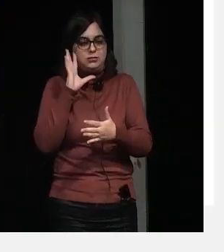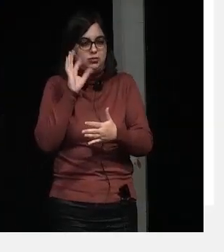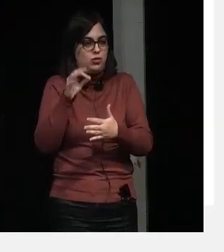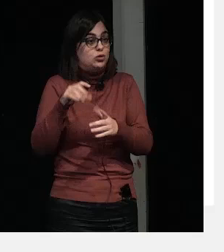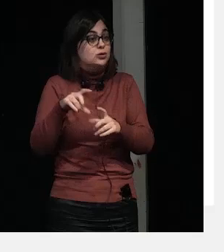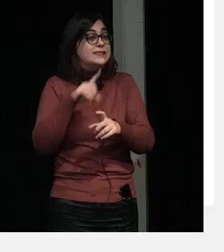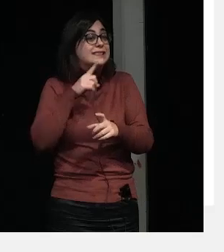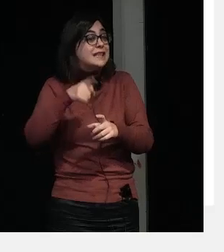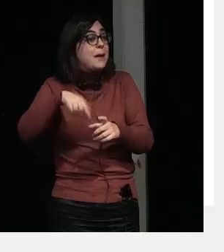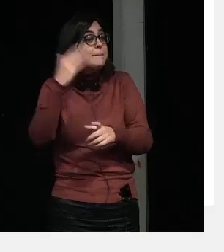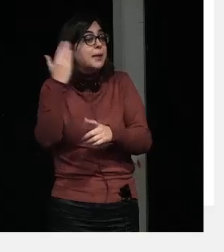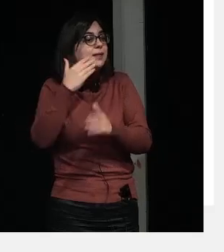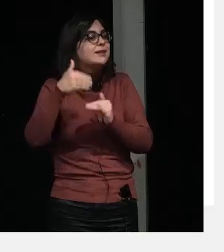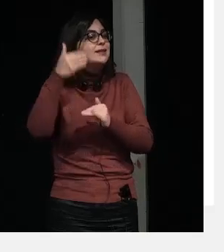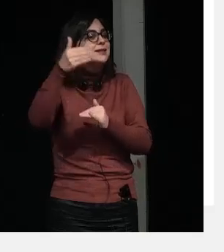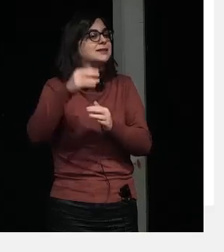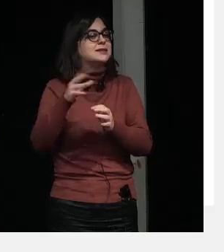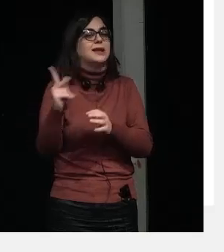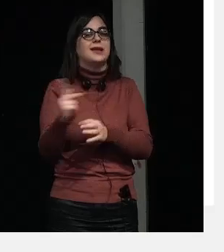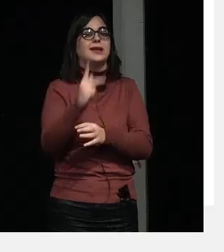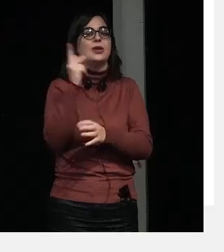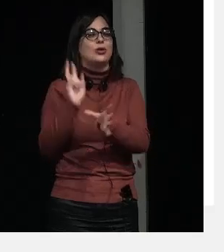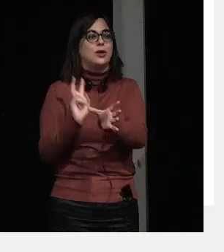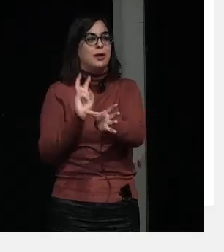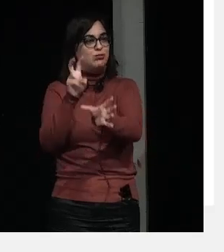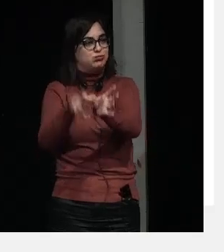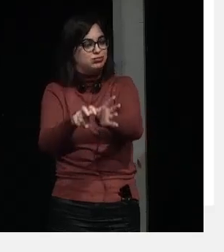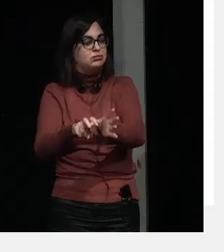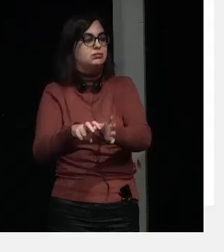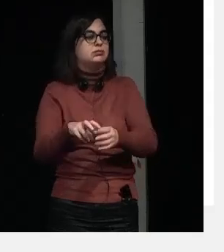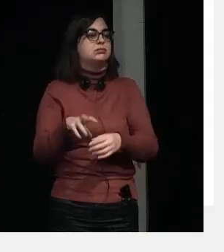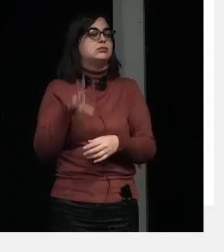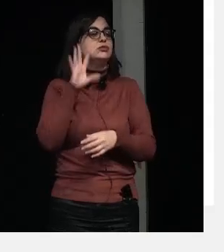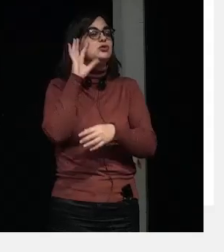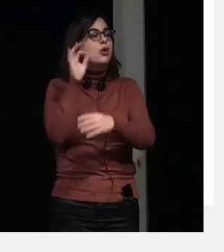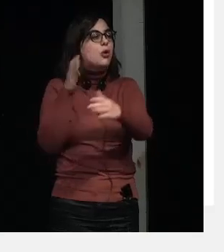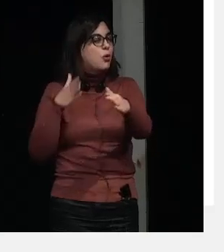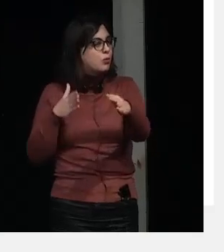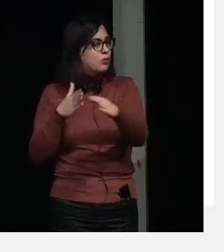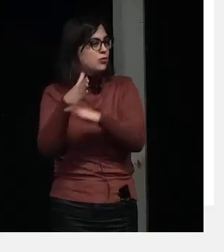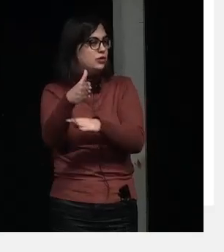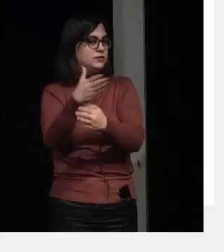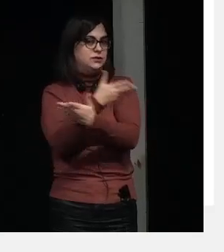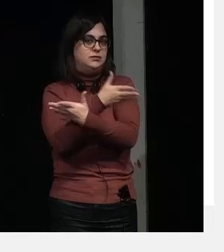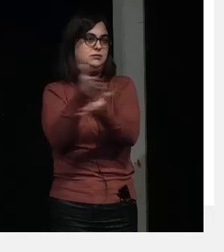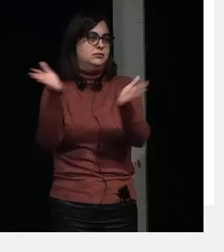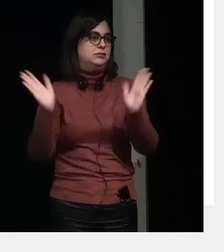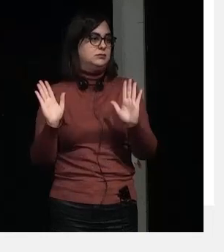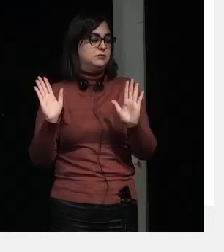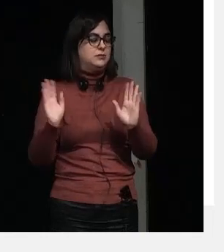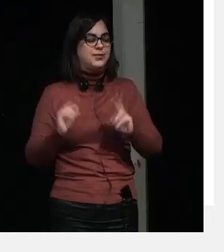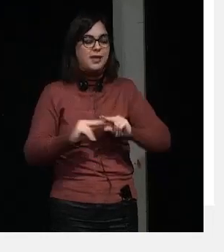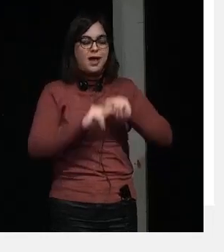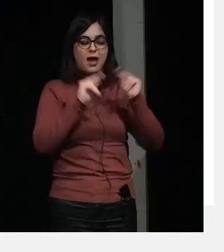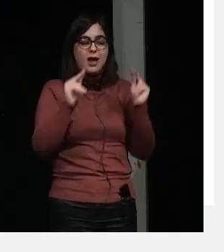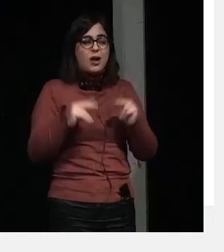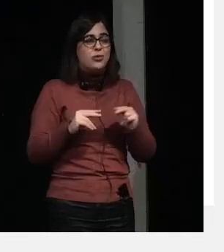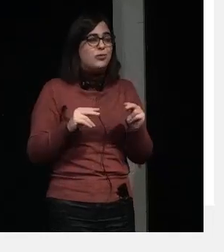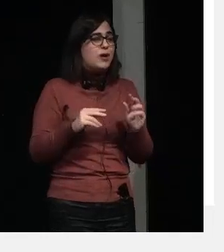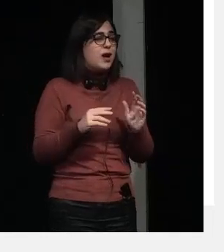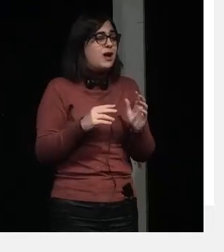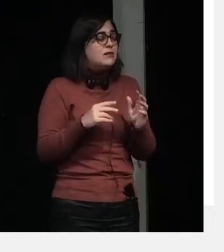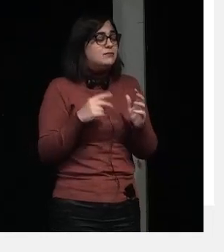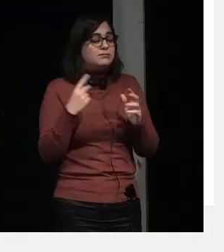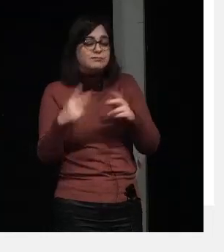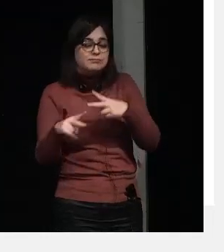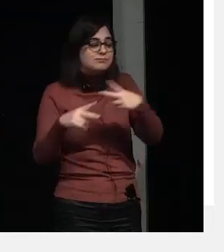and have full access to everything. And so understanding what those different needs